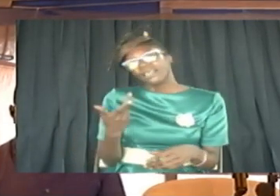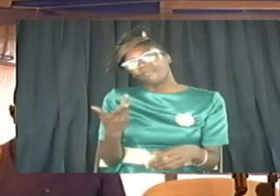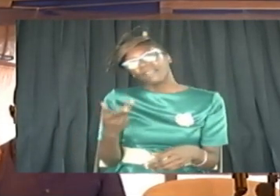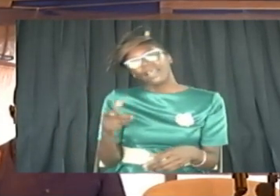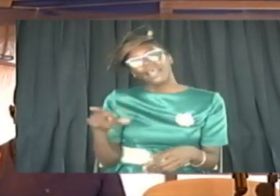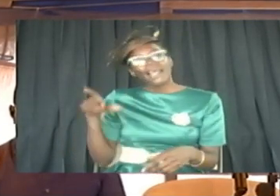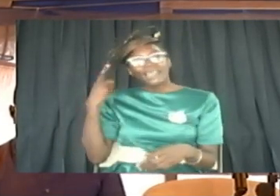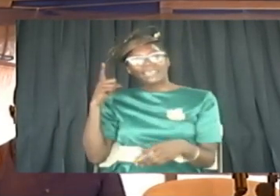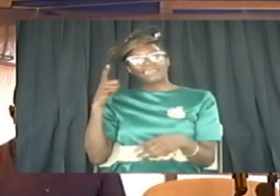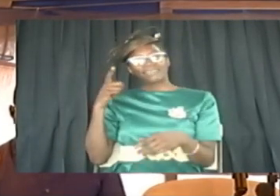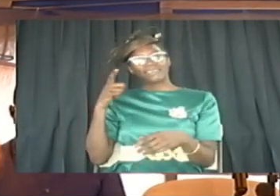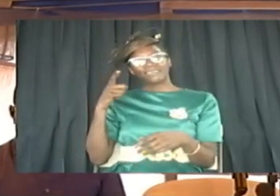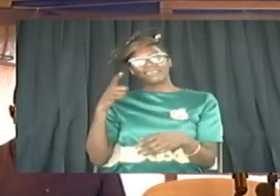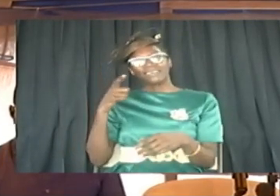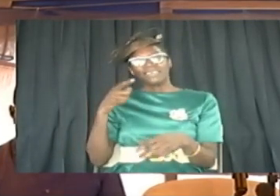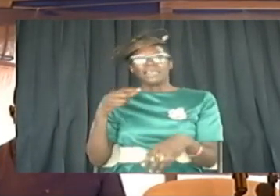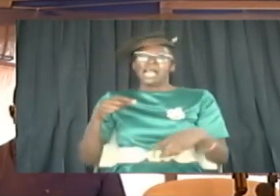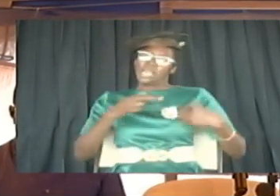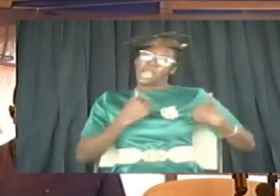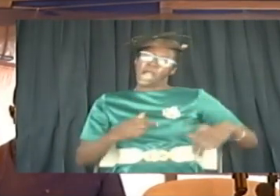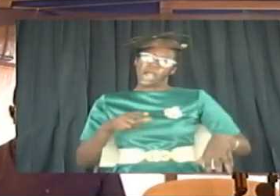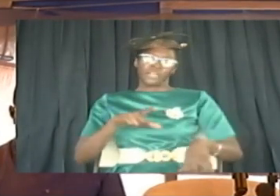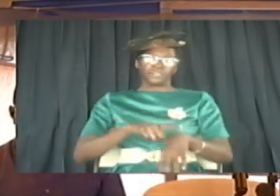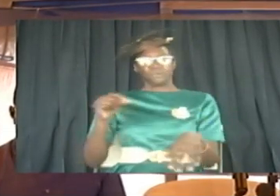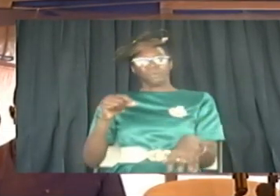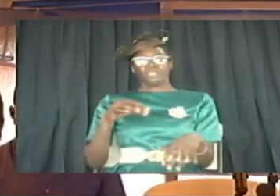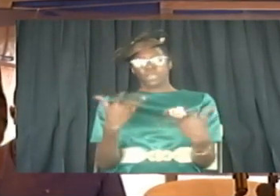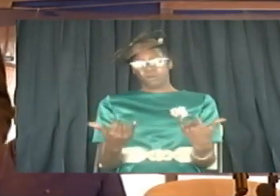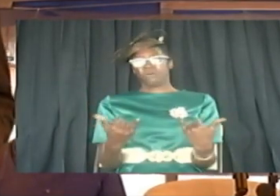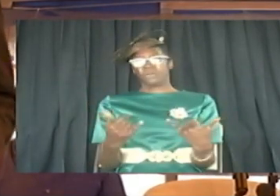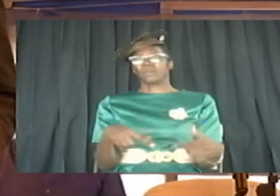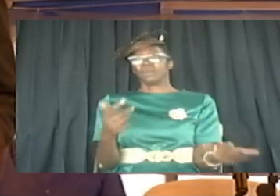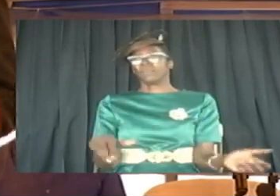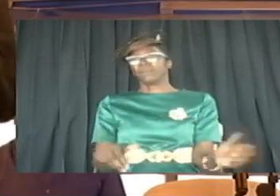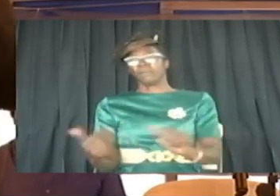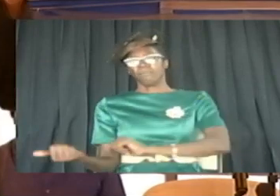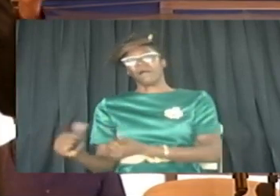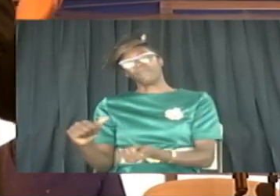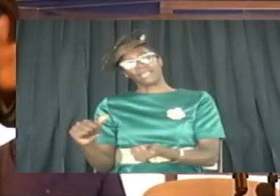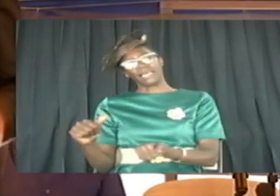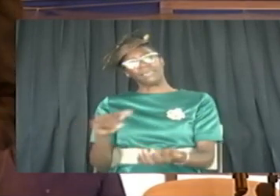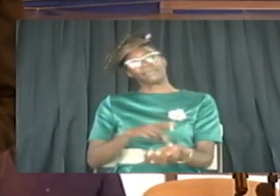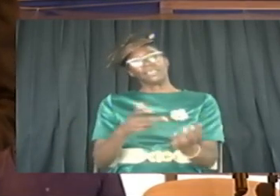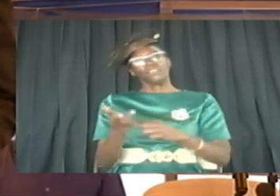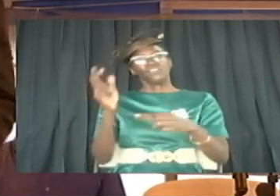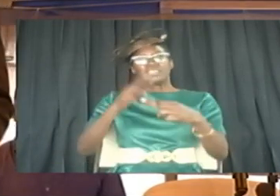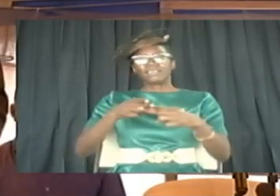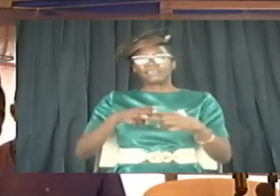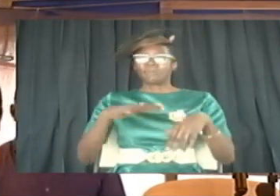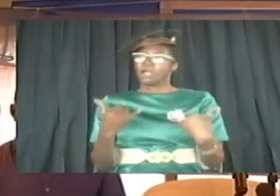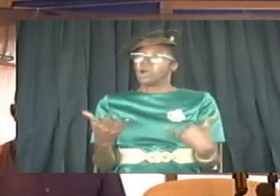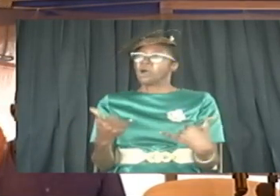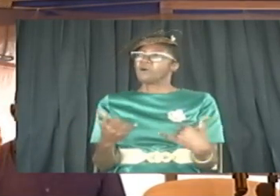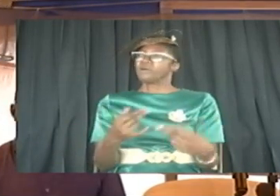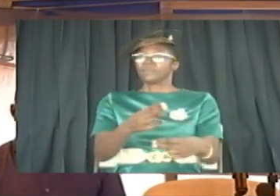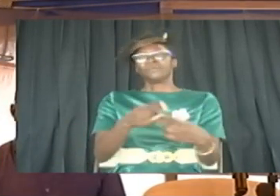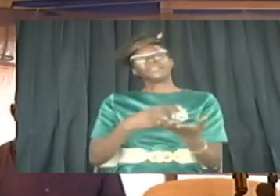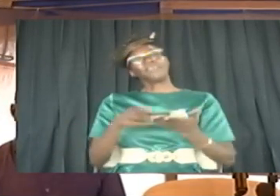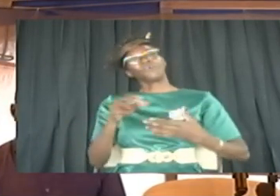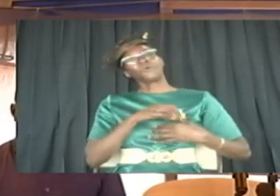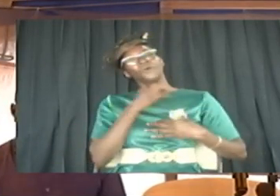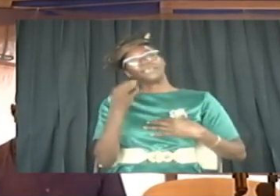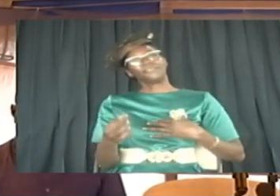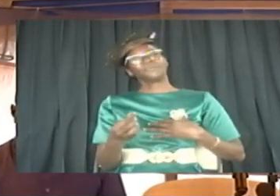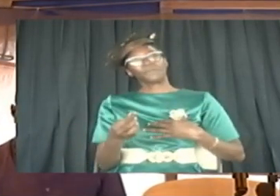get convicted, how are they going to be baptized in Jesus' name? How are they going to be filled with the Holy Ghost?